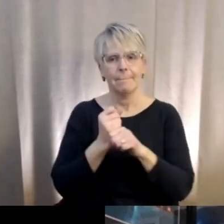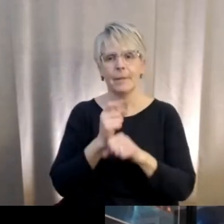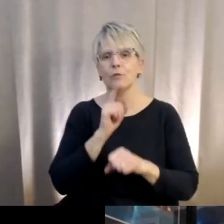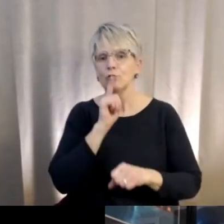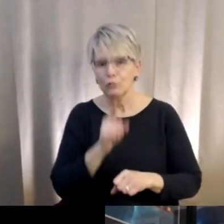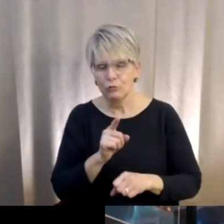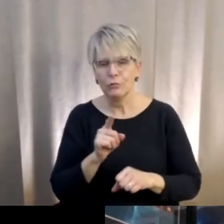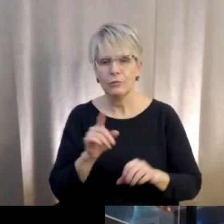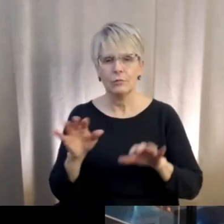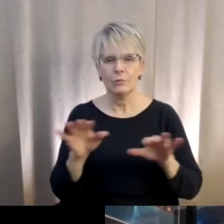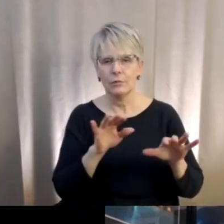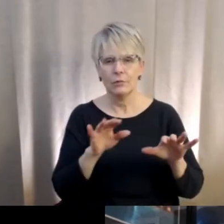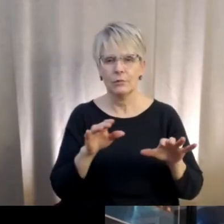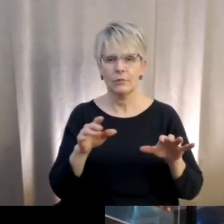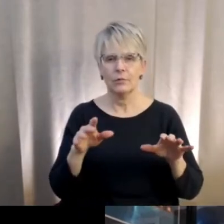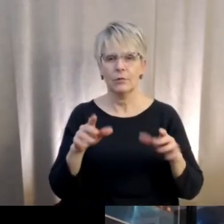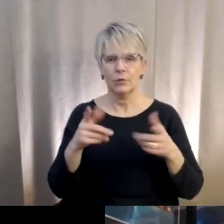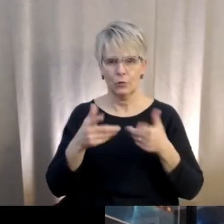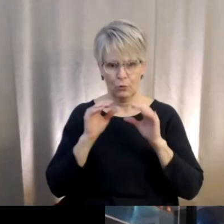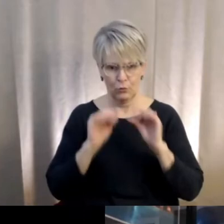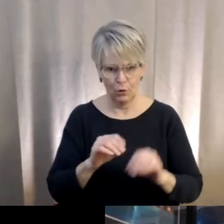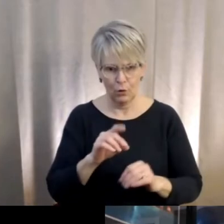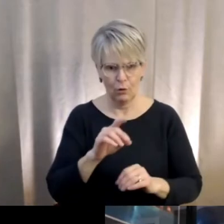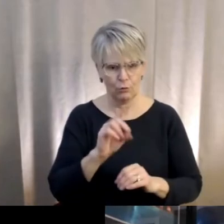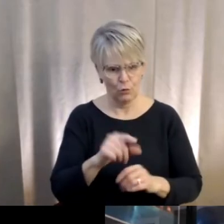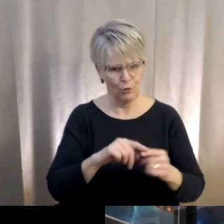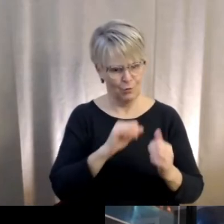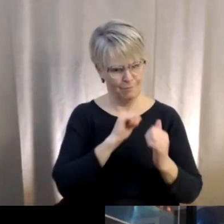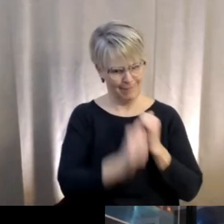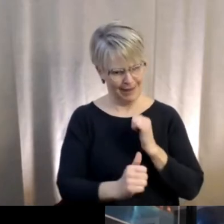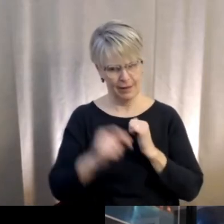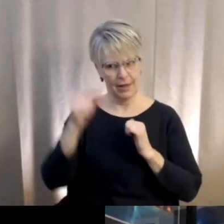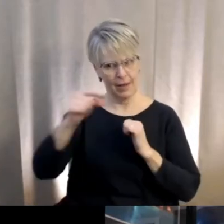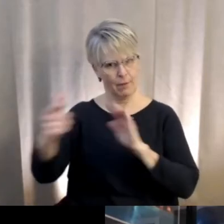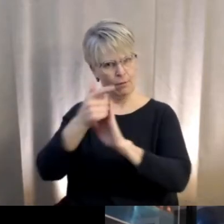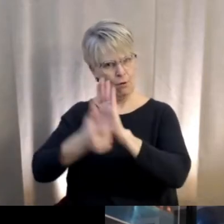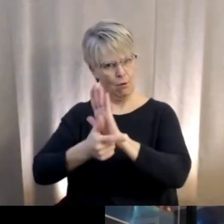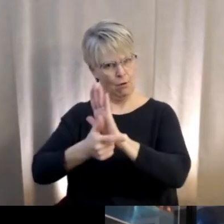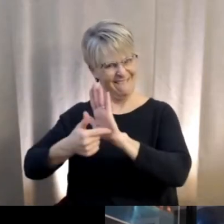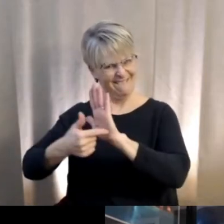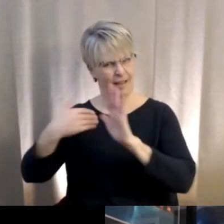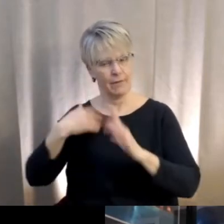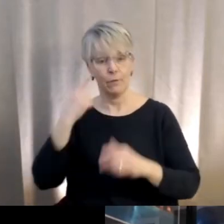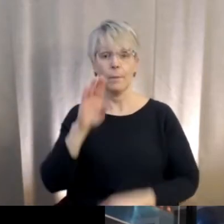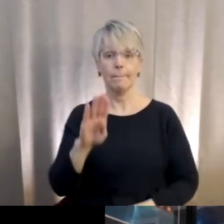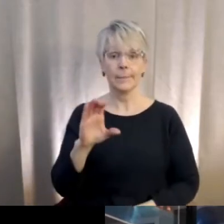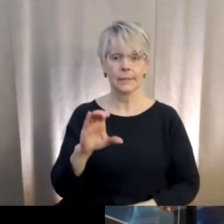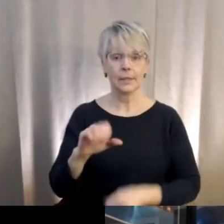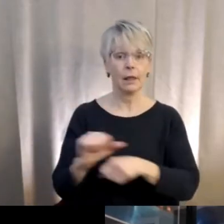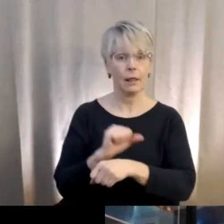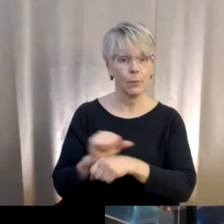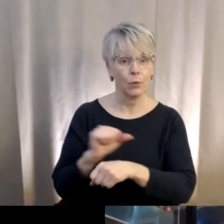passing, and you've taught the dog to pass government legislation. Like for instance, like the British Columbia and Alberta,